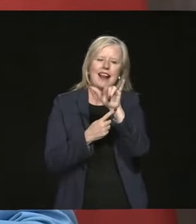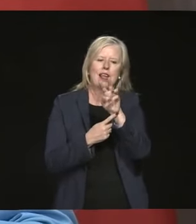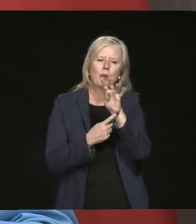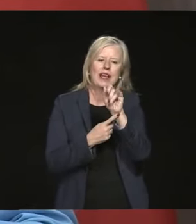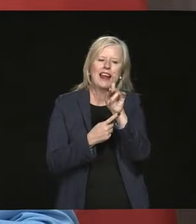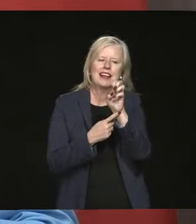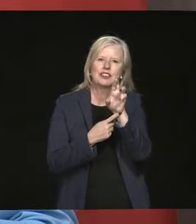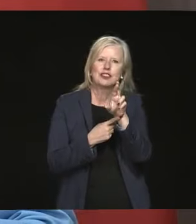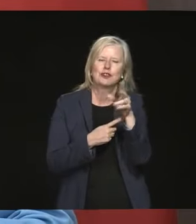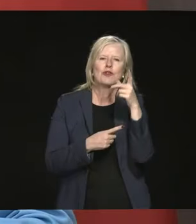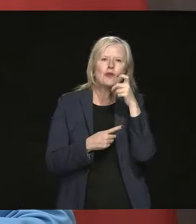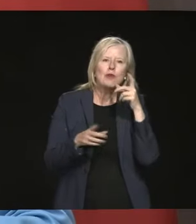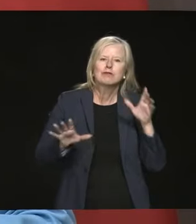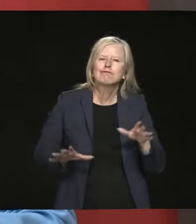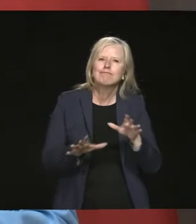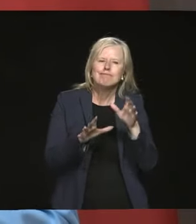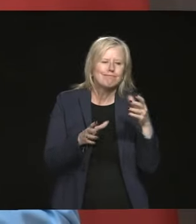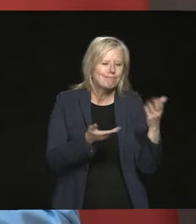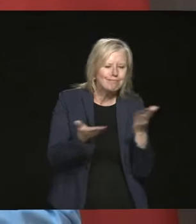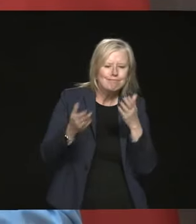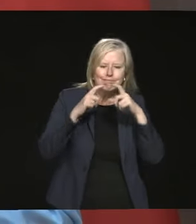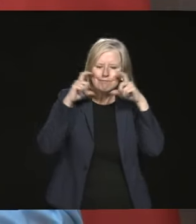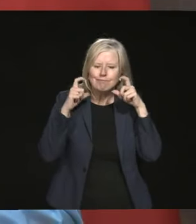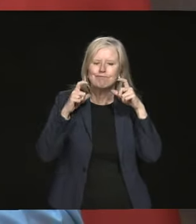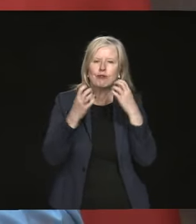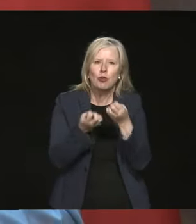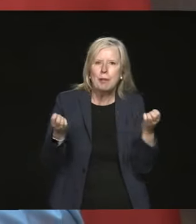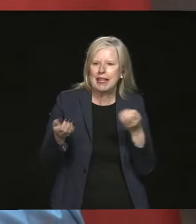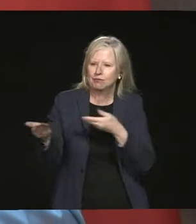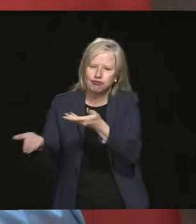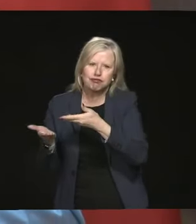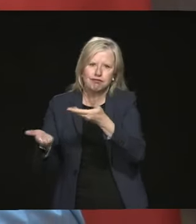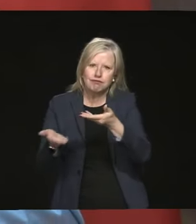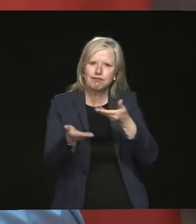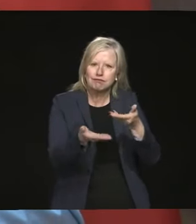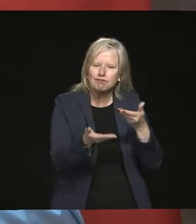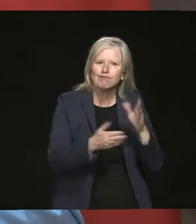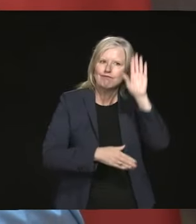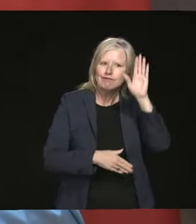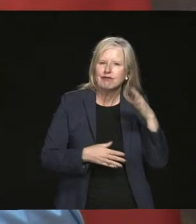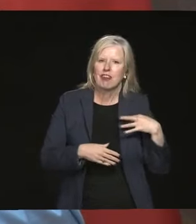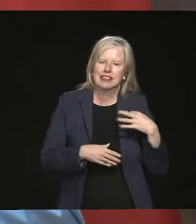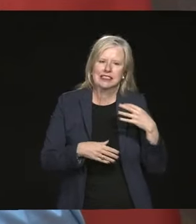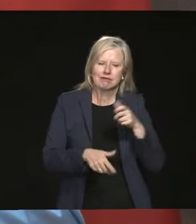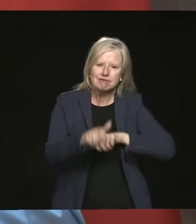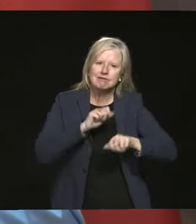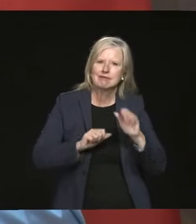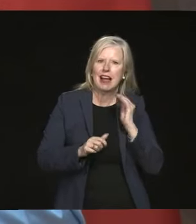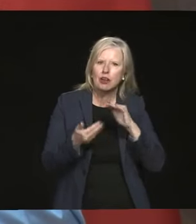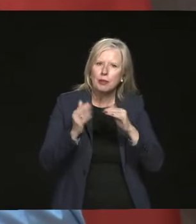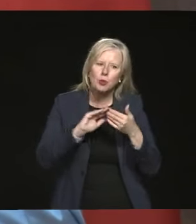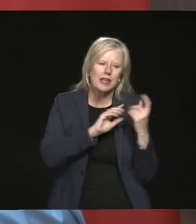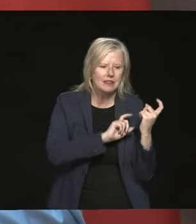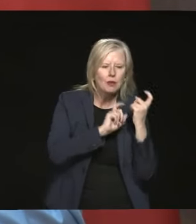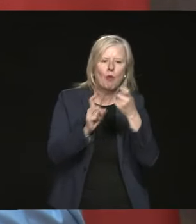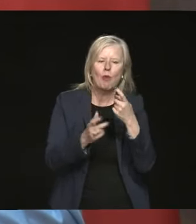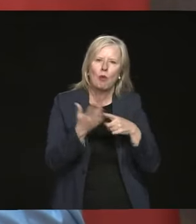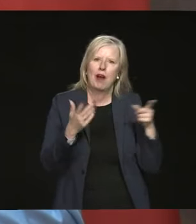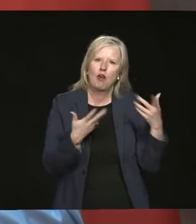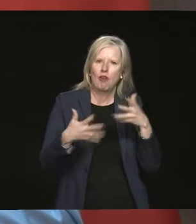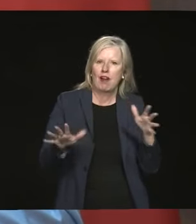distributing personal protective equipment. Stepping up for our communities and donating what you have on hand is